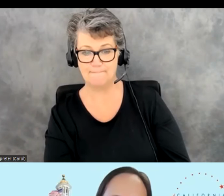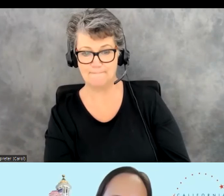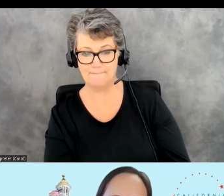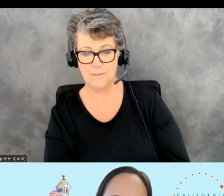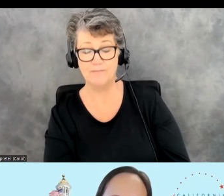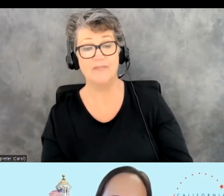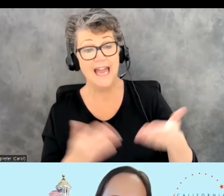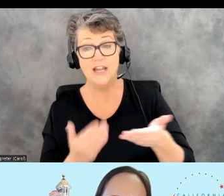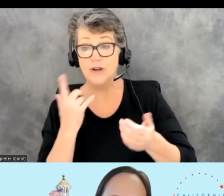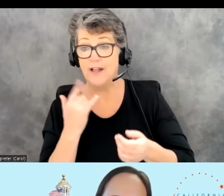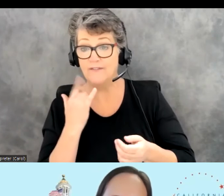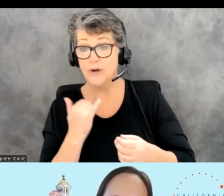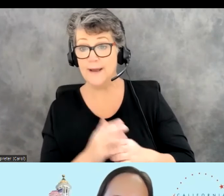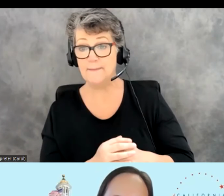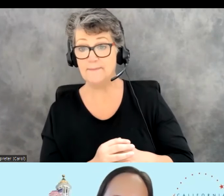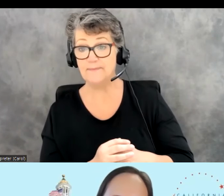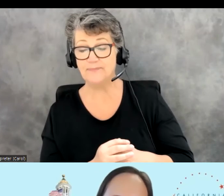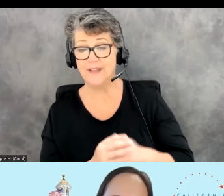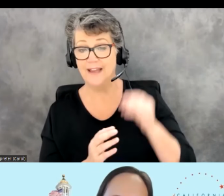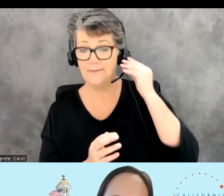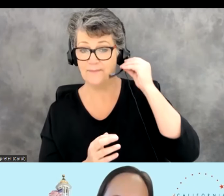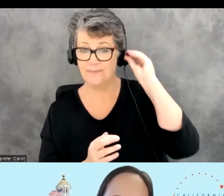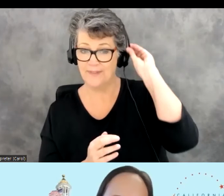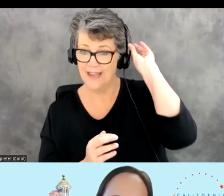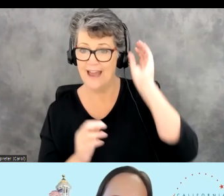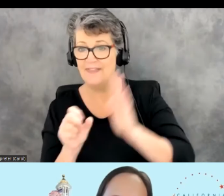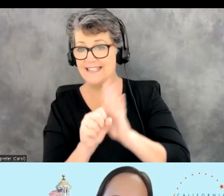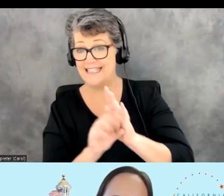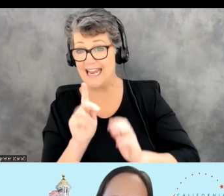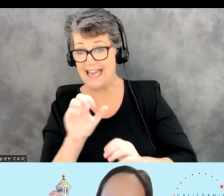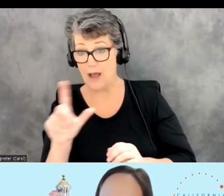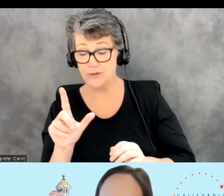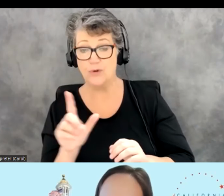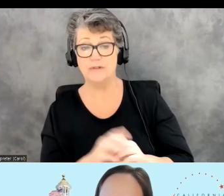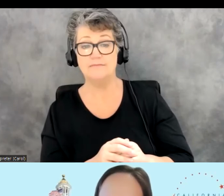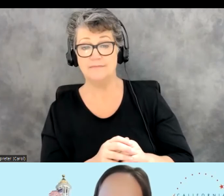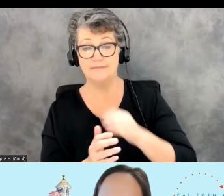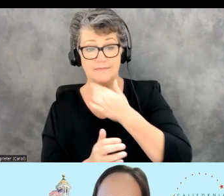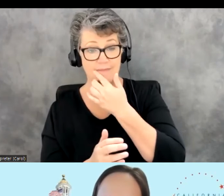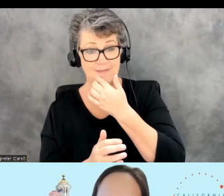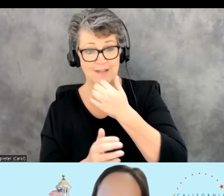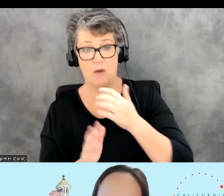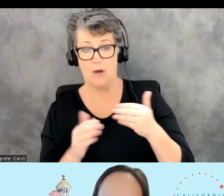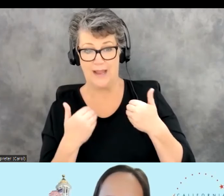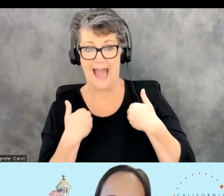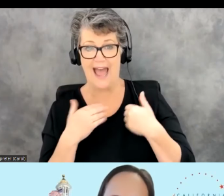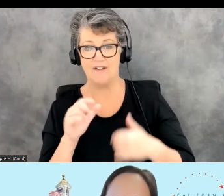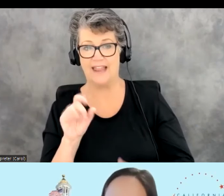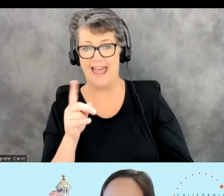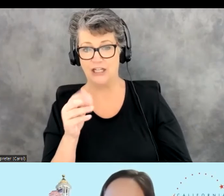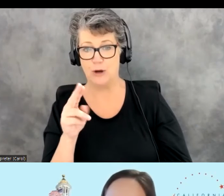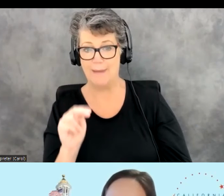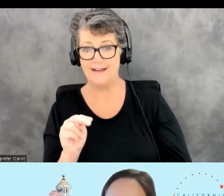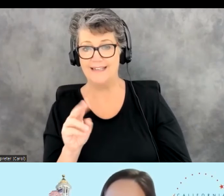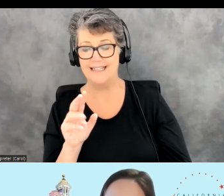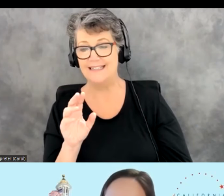And here in California, the State Council, some of our role and our mandates are also held in the Lanterman Developmental Disabilities